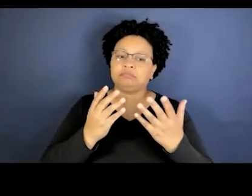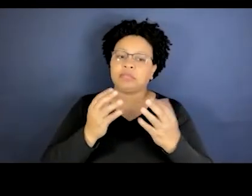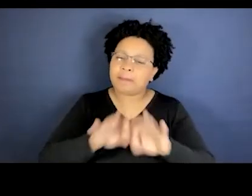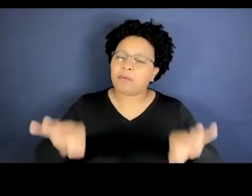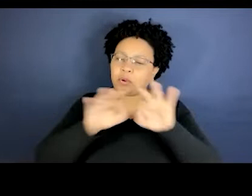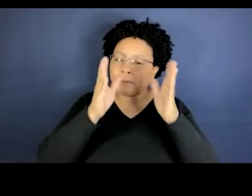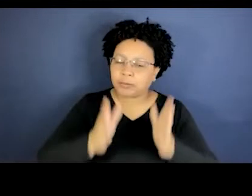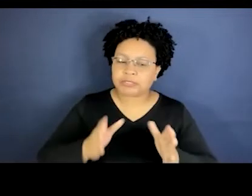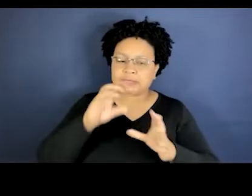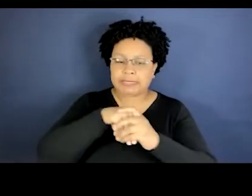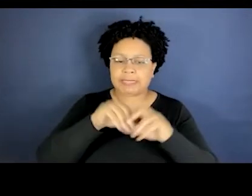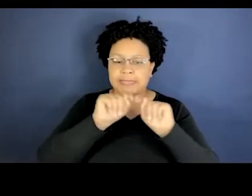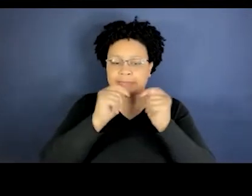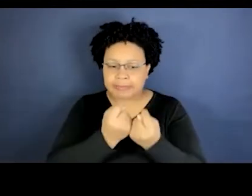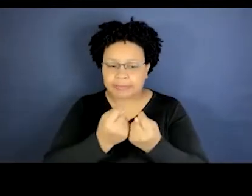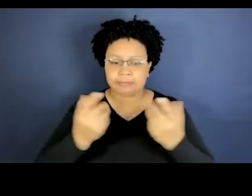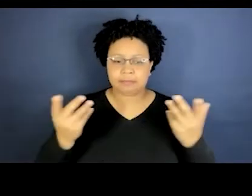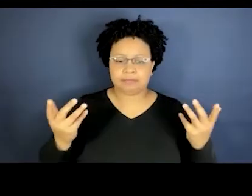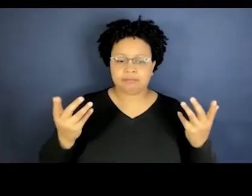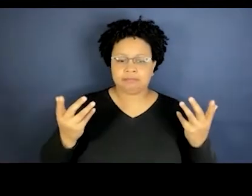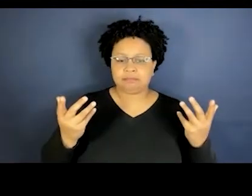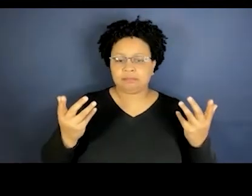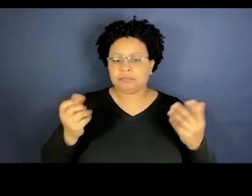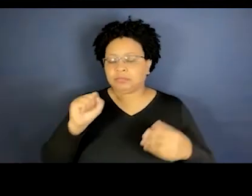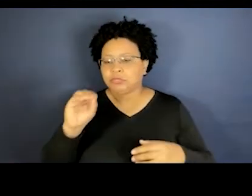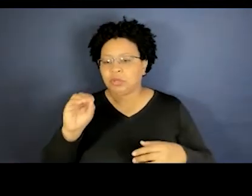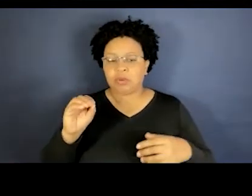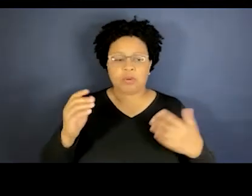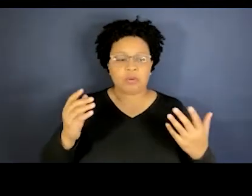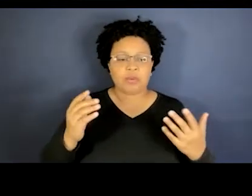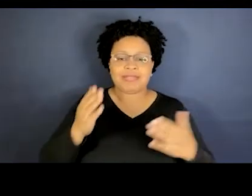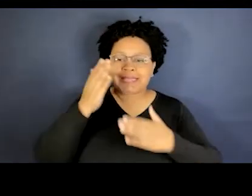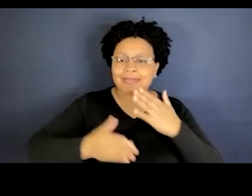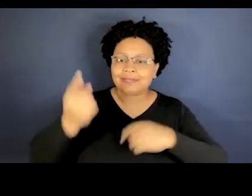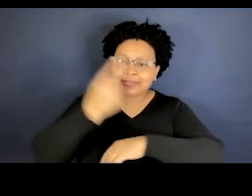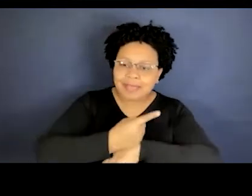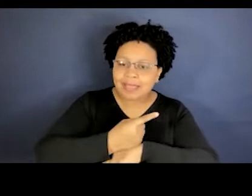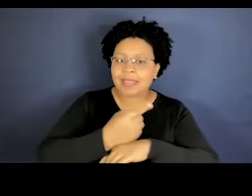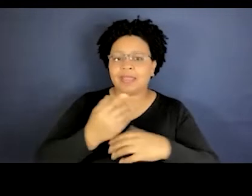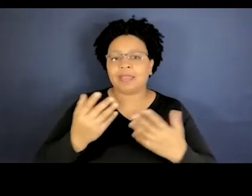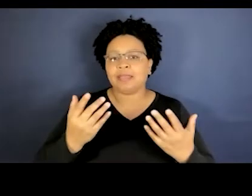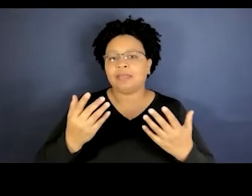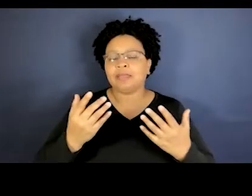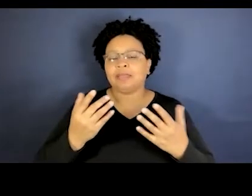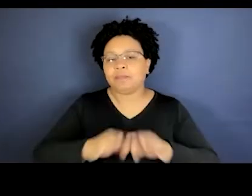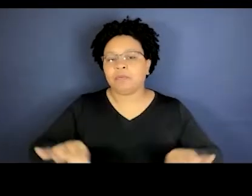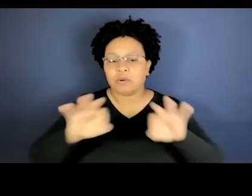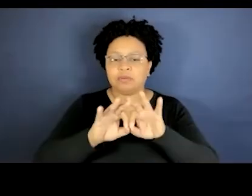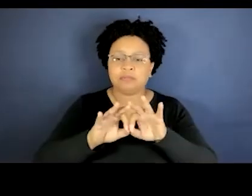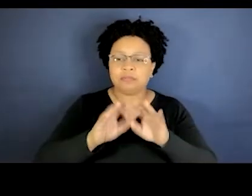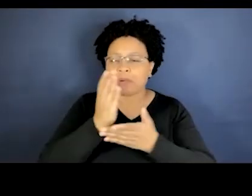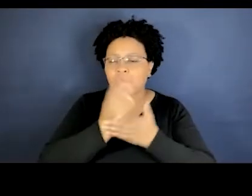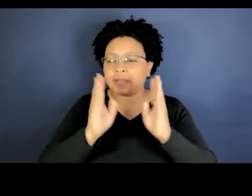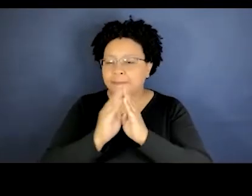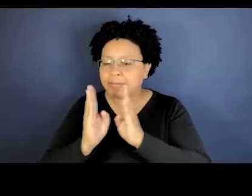I speak to parents, I always tell them, at the end of the day, when you're in a meeting and you're consulting or whatever it is in regards to your loved one, you